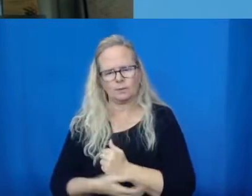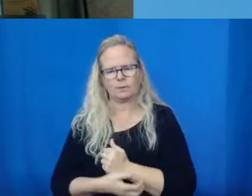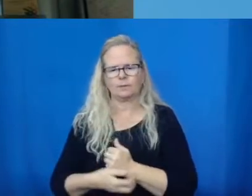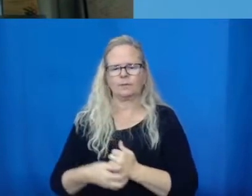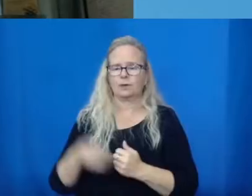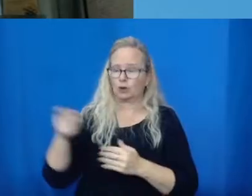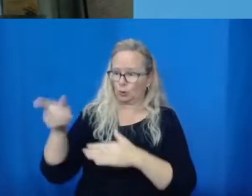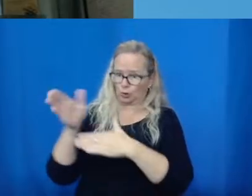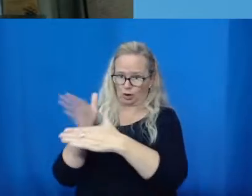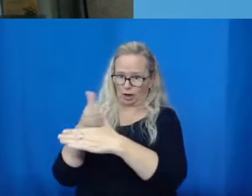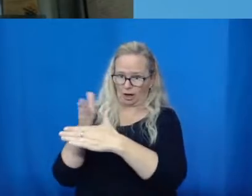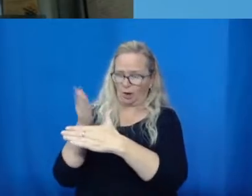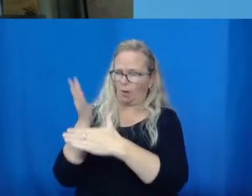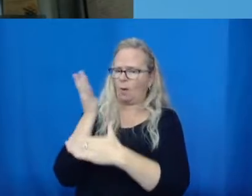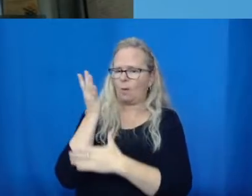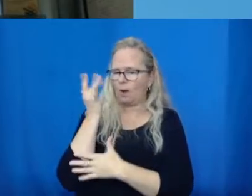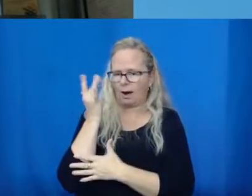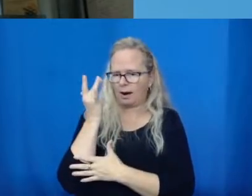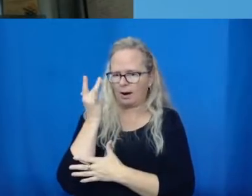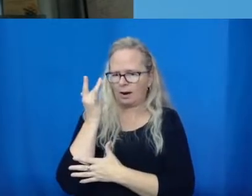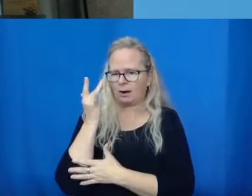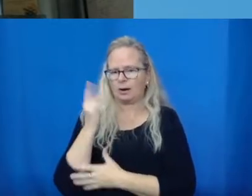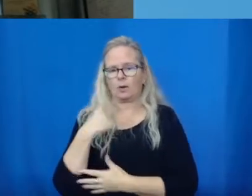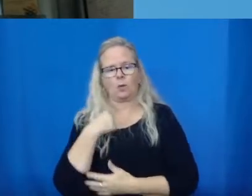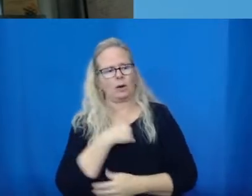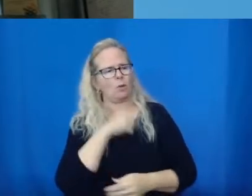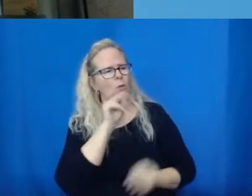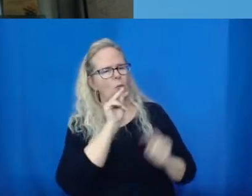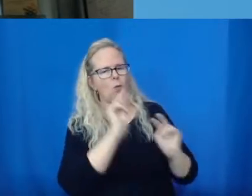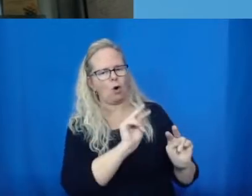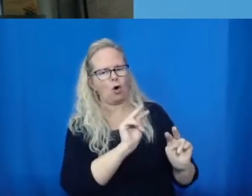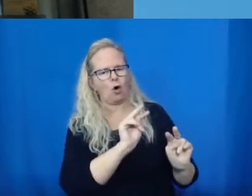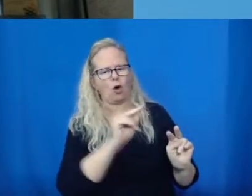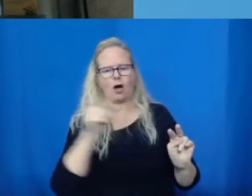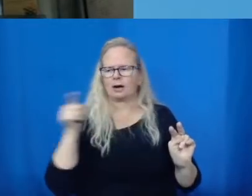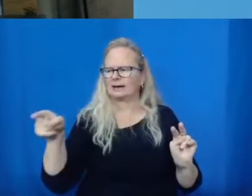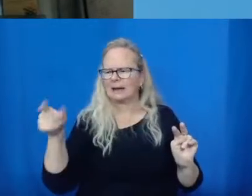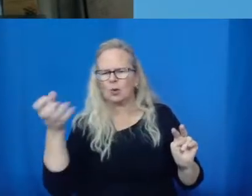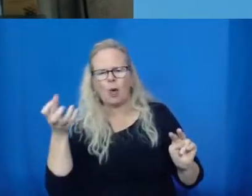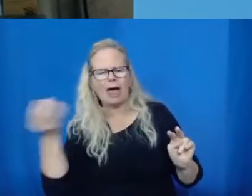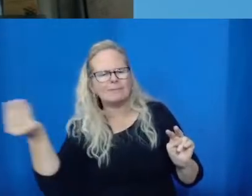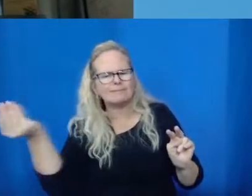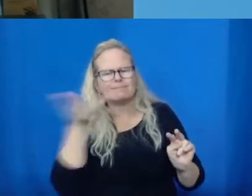Canadian, human on this planet to